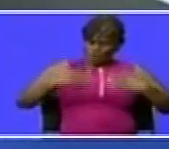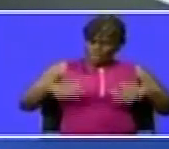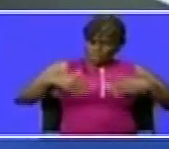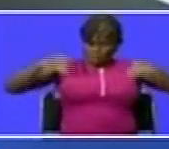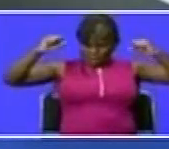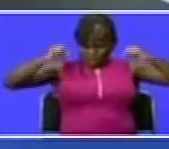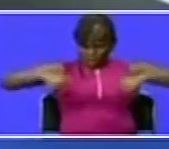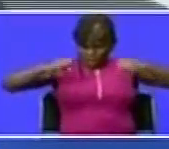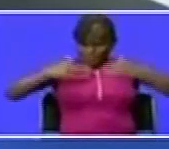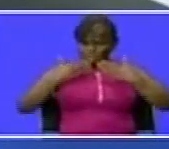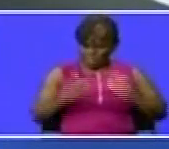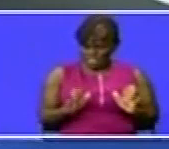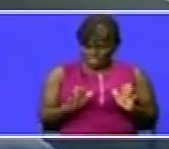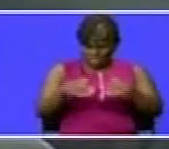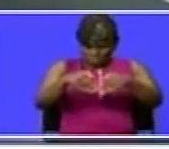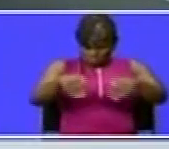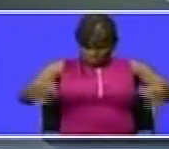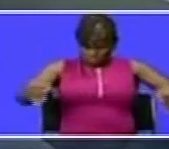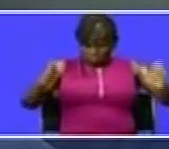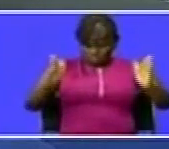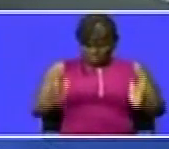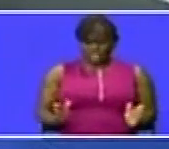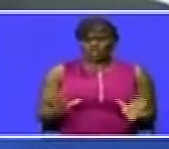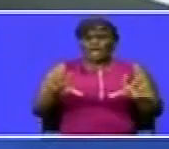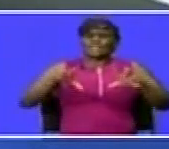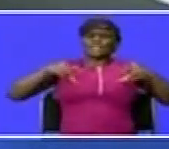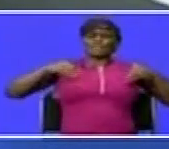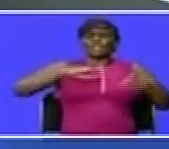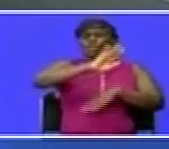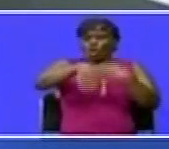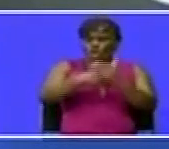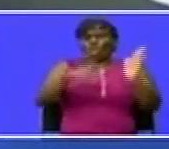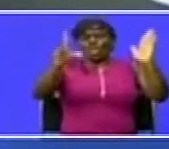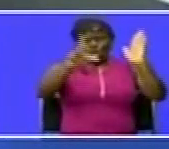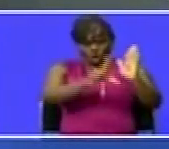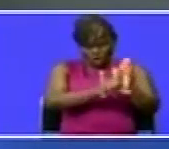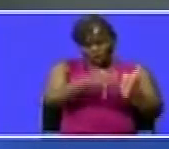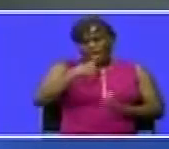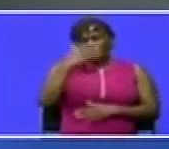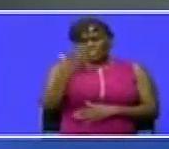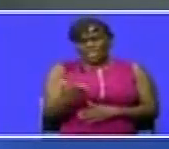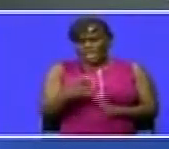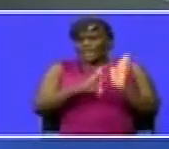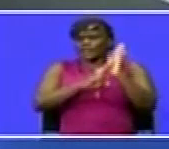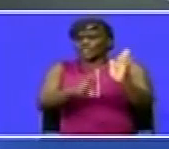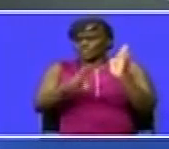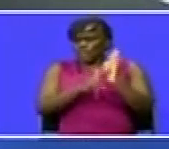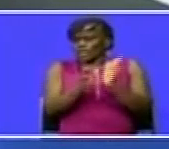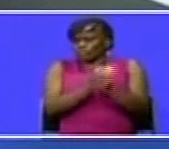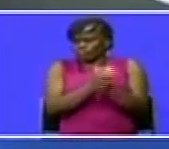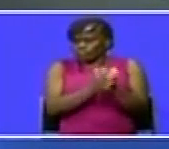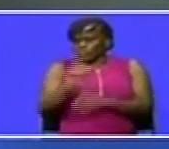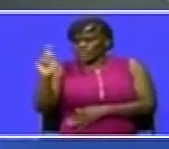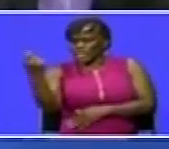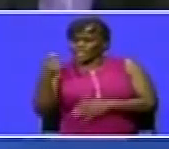agree, there is a referee that is acceptable to all, the laws in place reflect the aspirations of